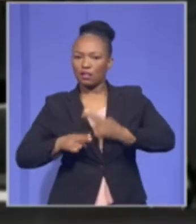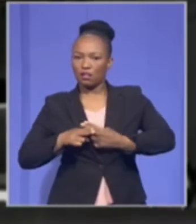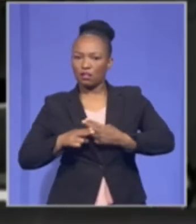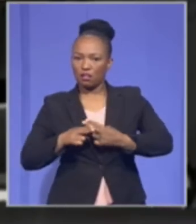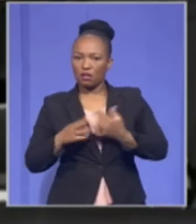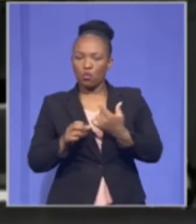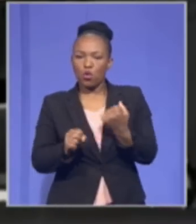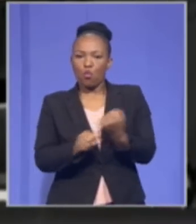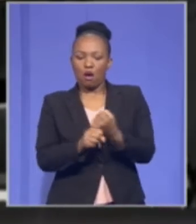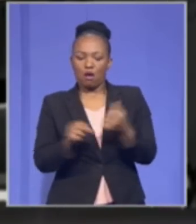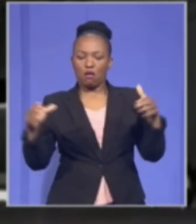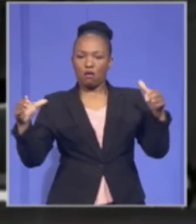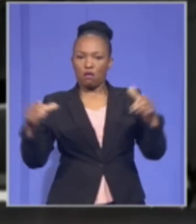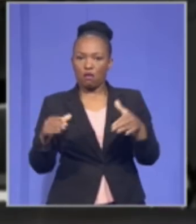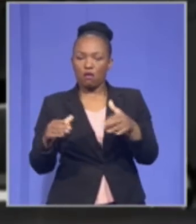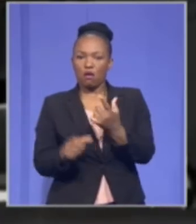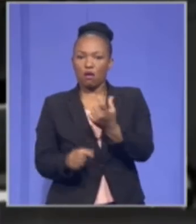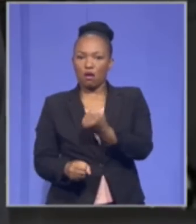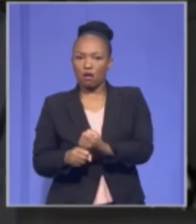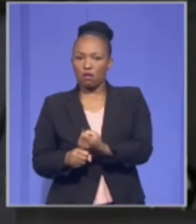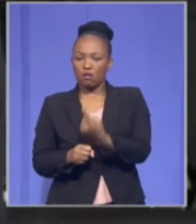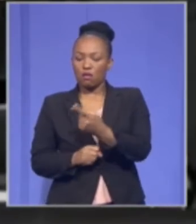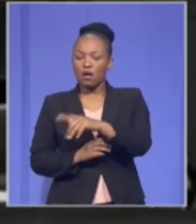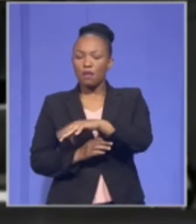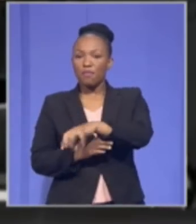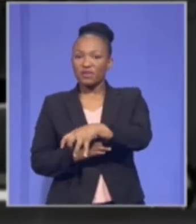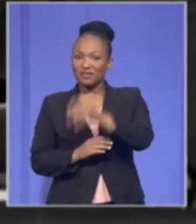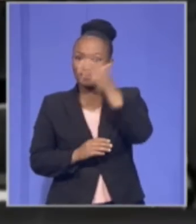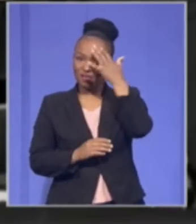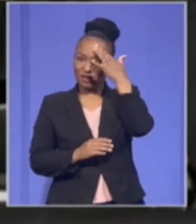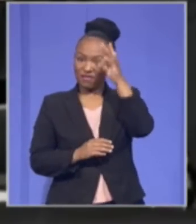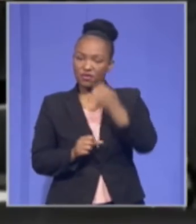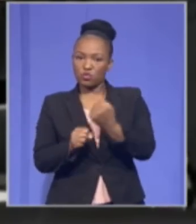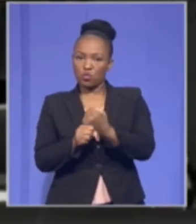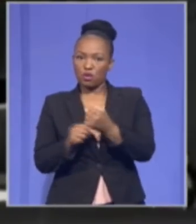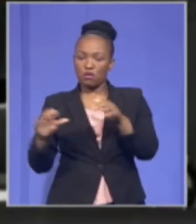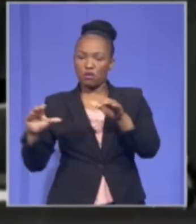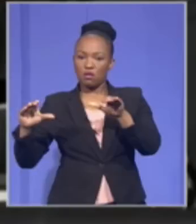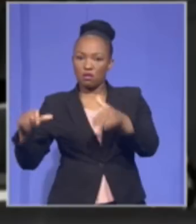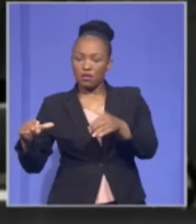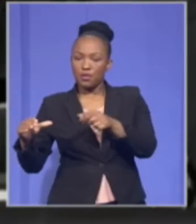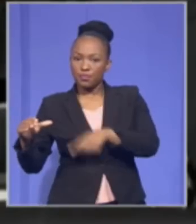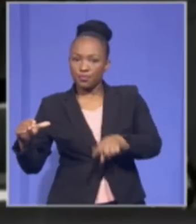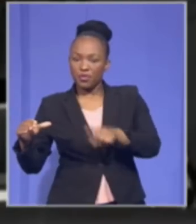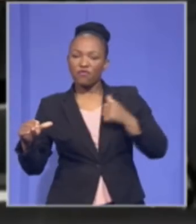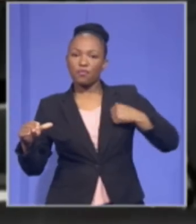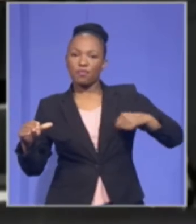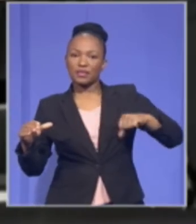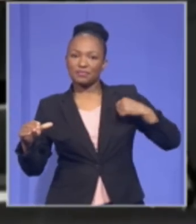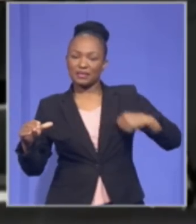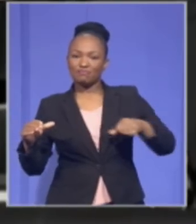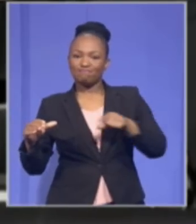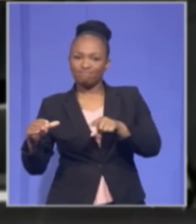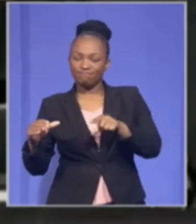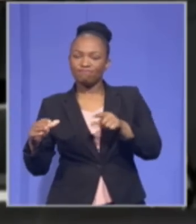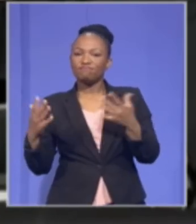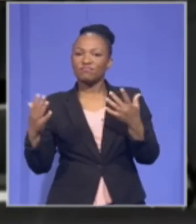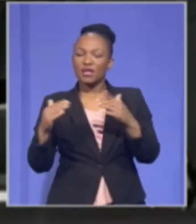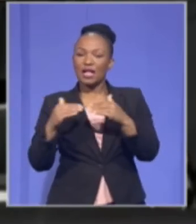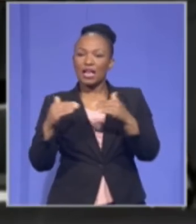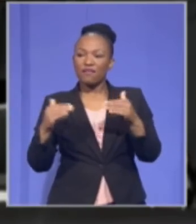together with the Gauteng Provincial Government to encourage municipalities to put in place